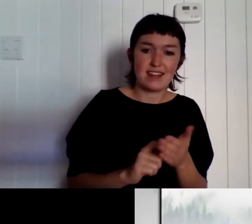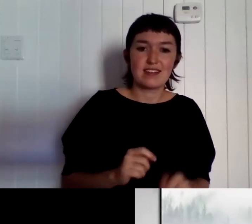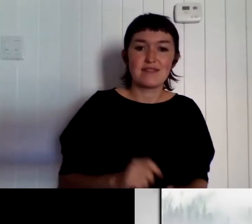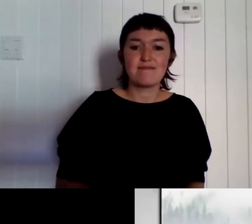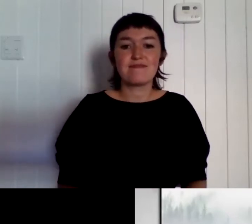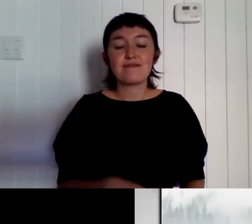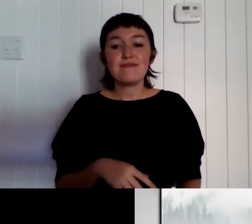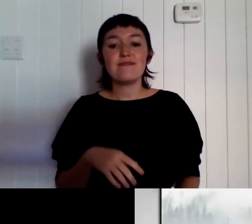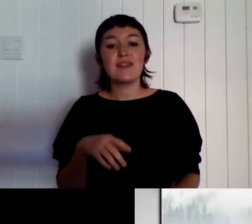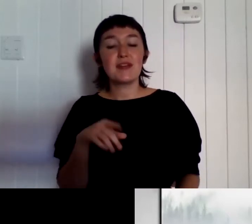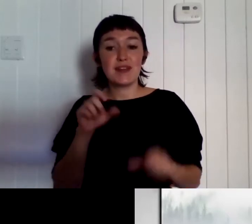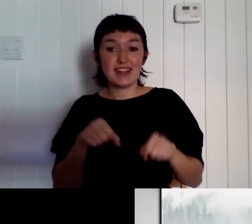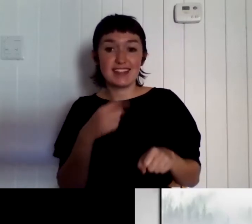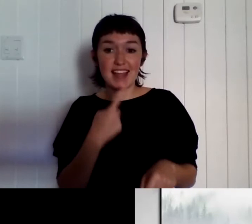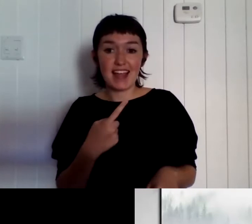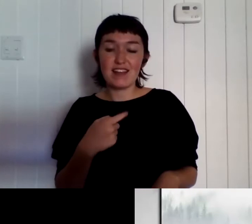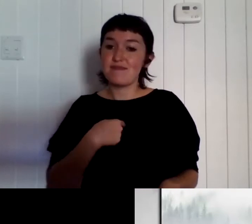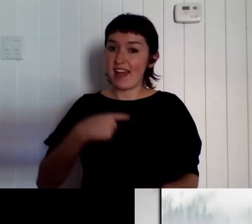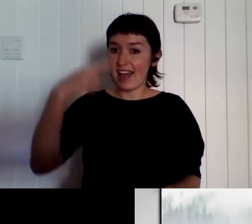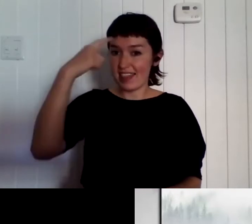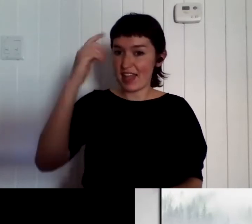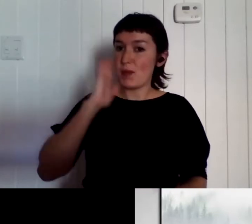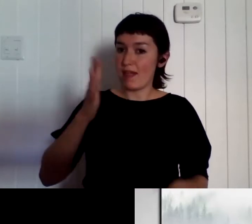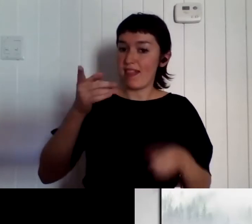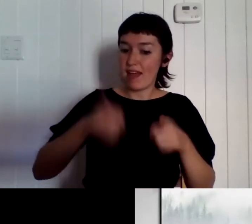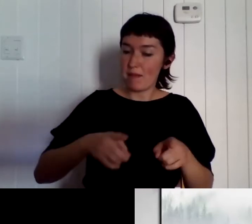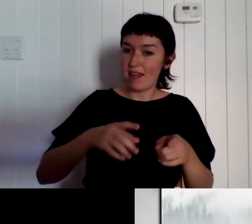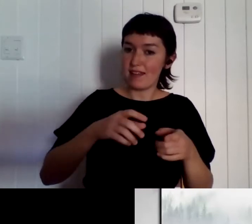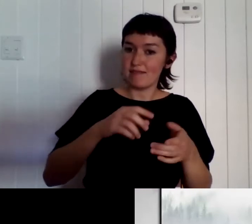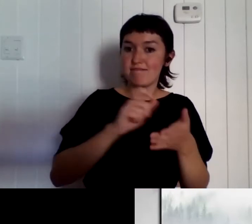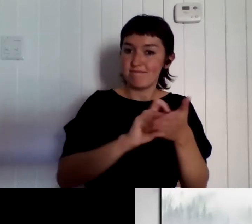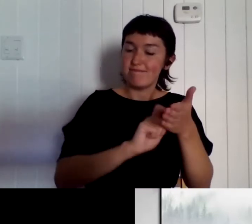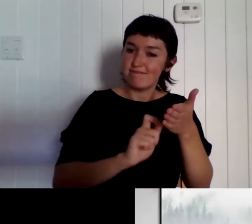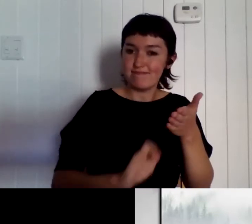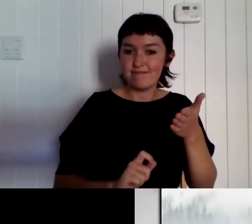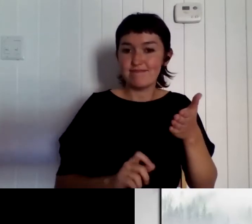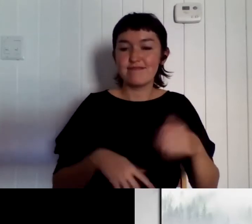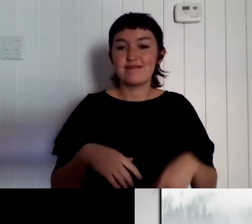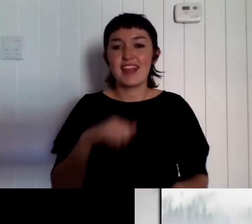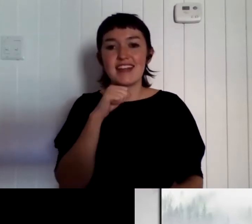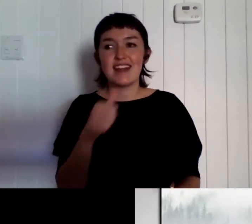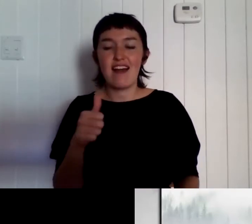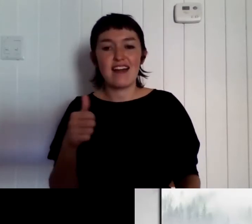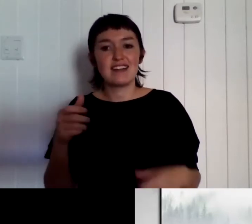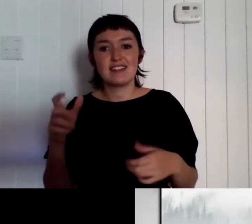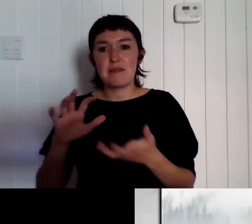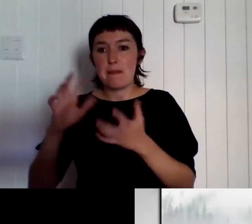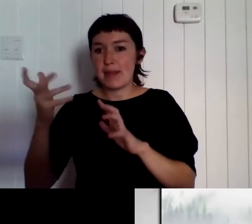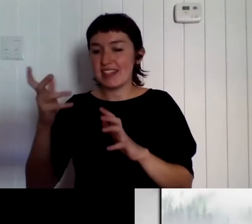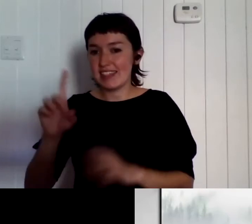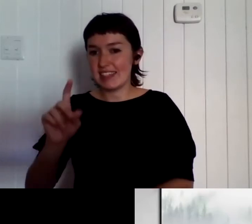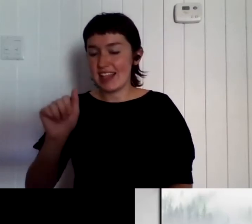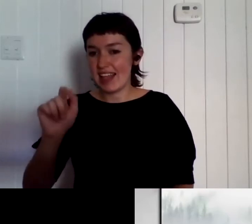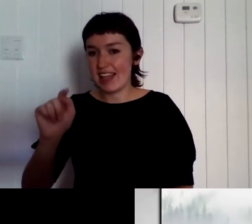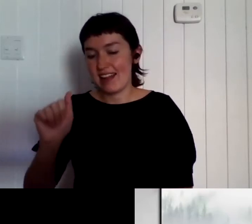going to happen. And you don't have this messy, uncooperative data telling you otherwise that you have to sort of grapple with.